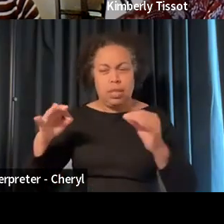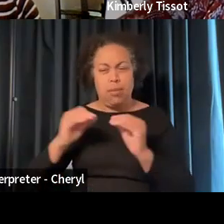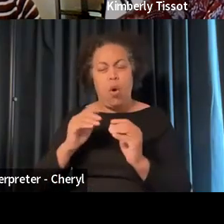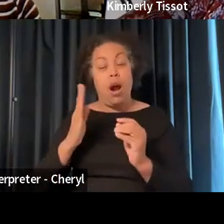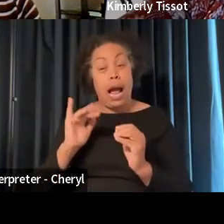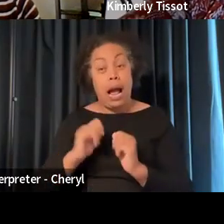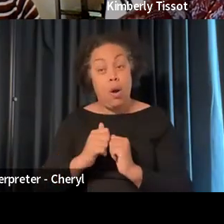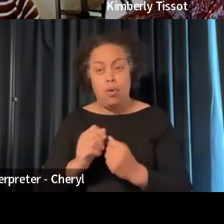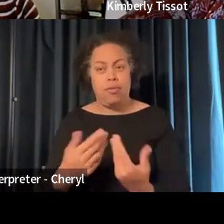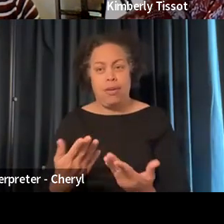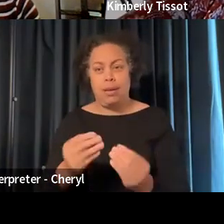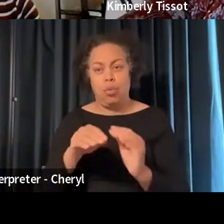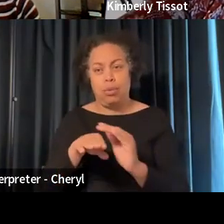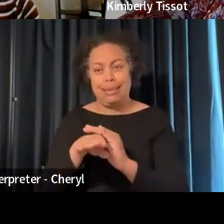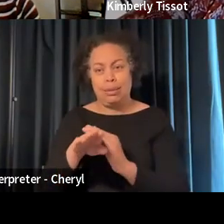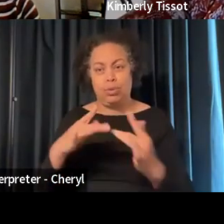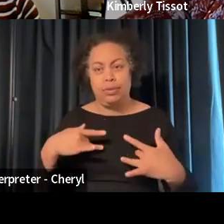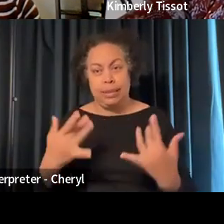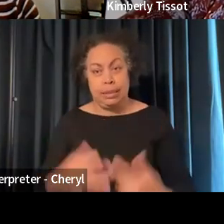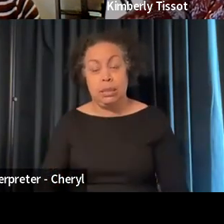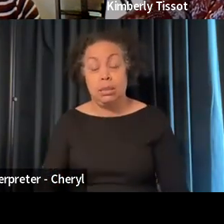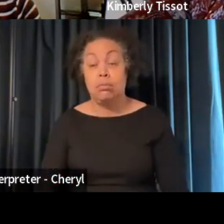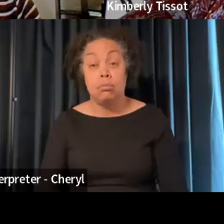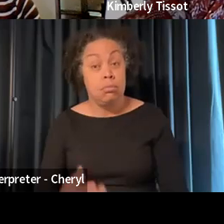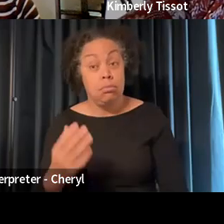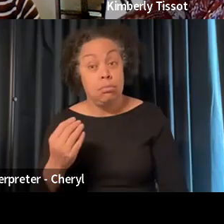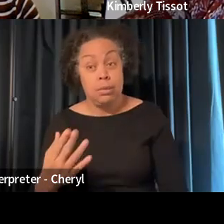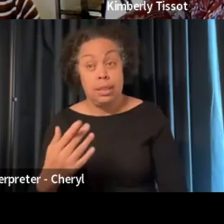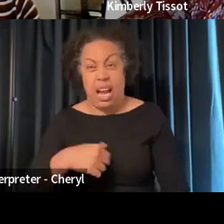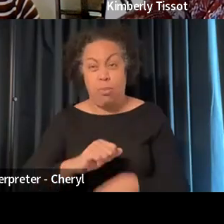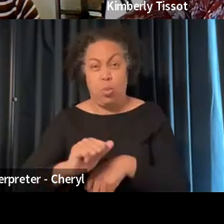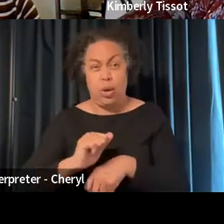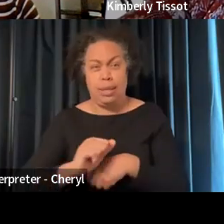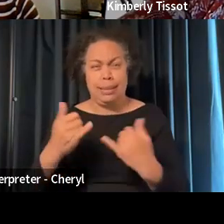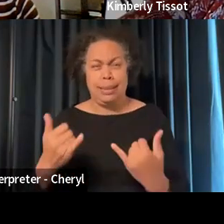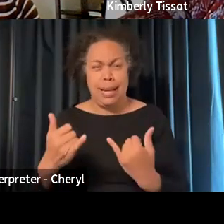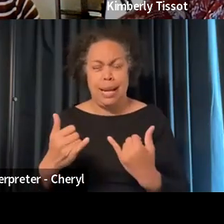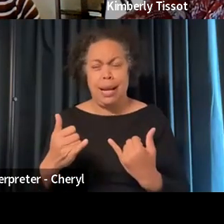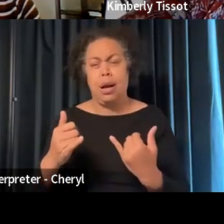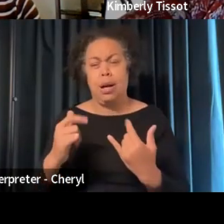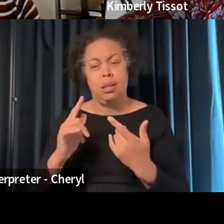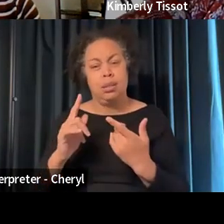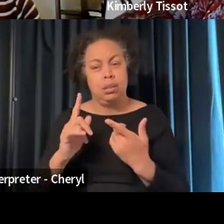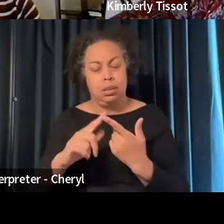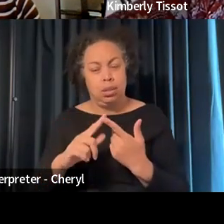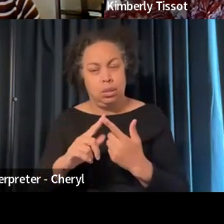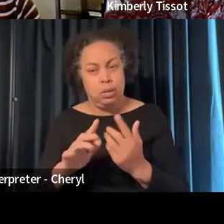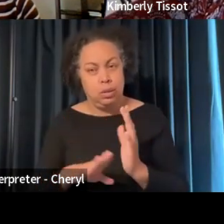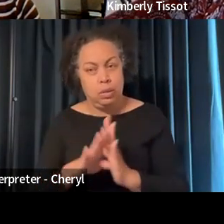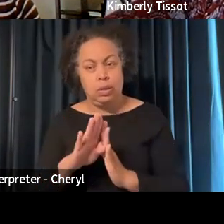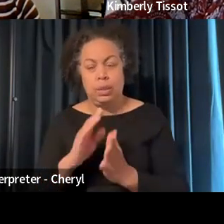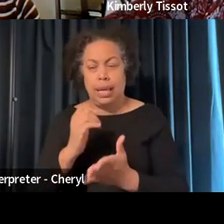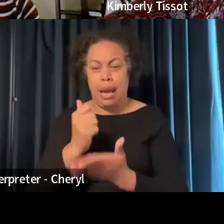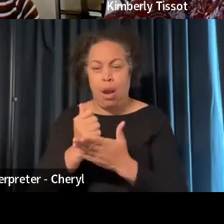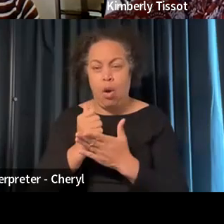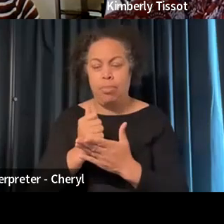And one of those events, I am actually working on making events for people with